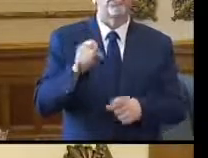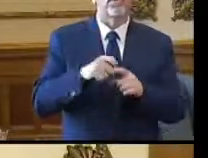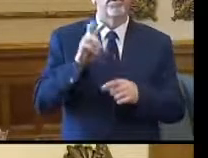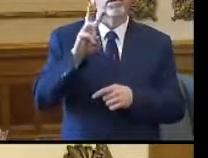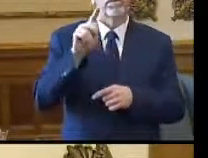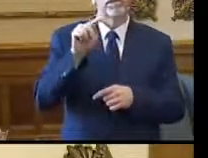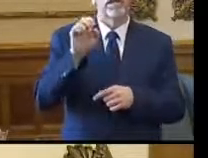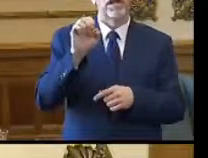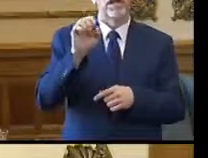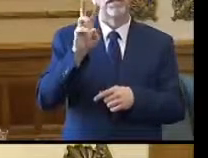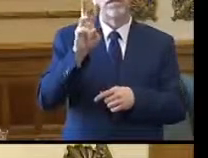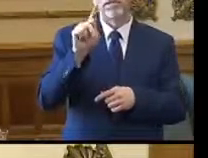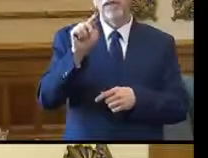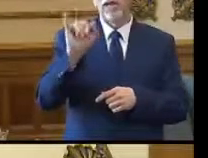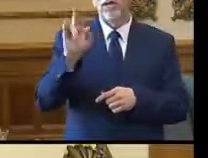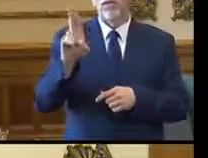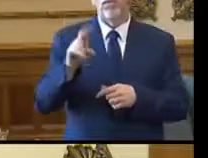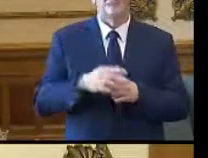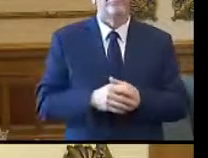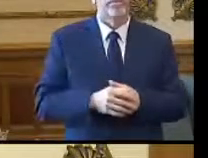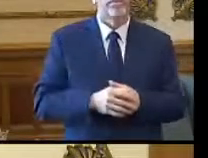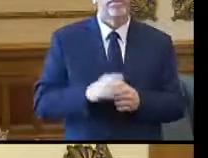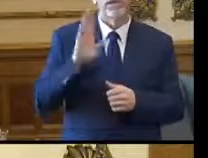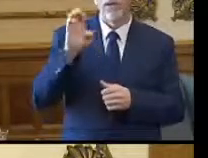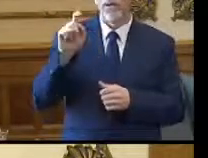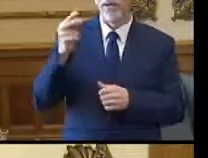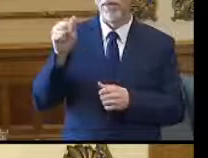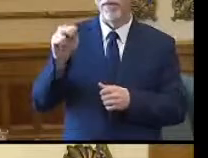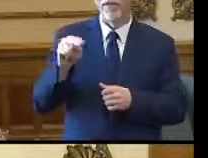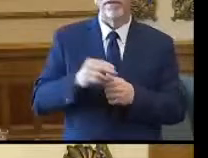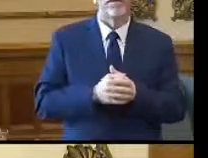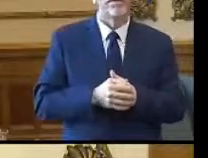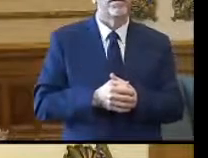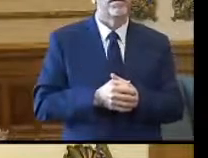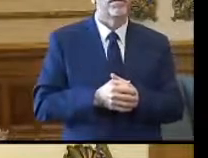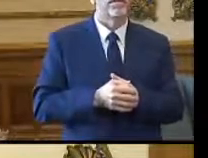WTIU. Hello, Ethan. Yes. Hello, Ethan.